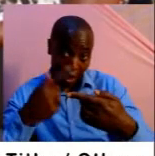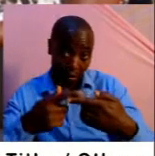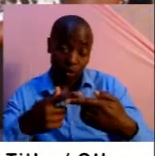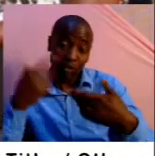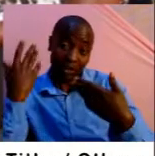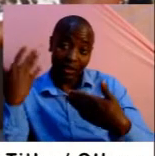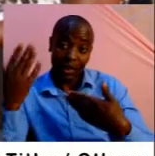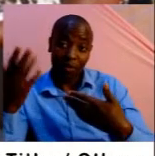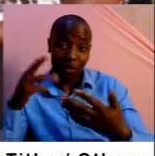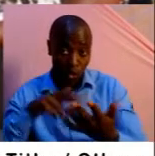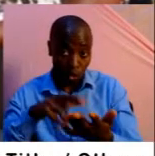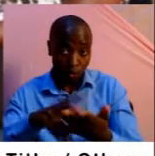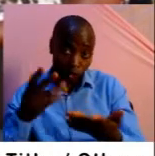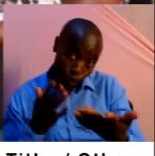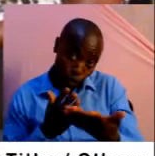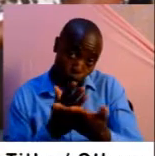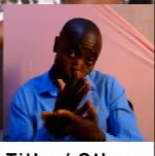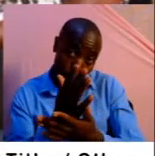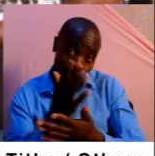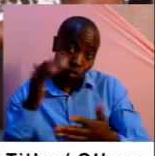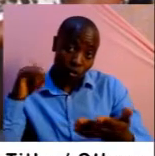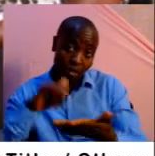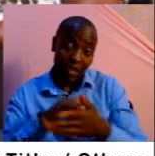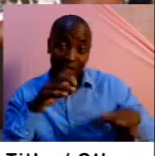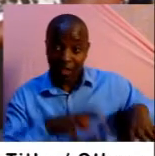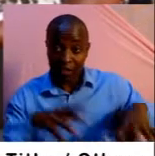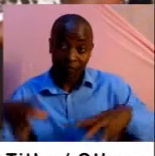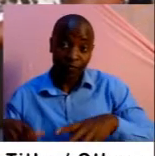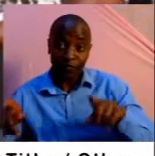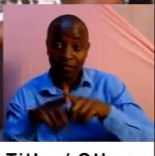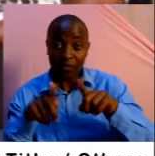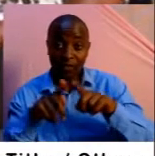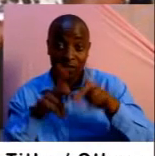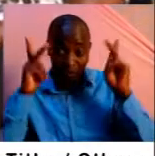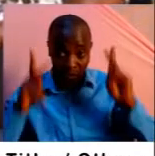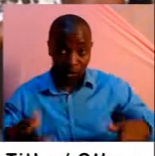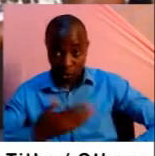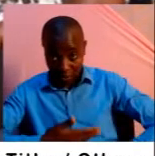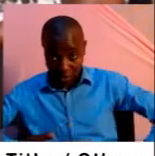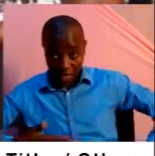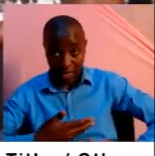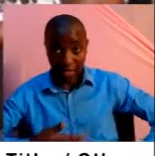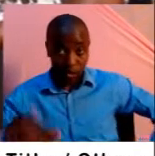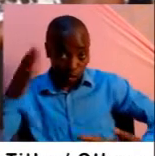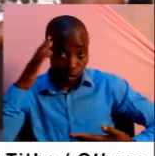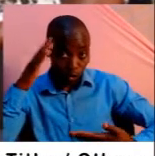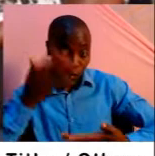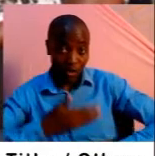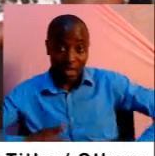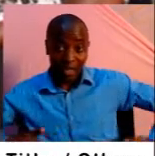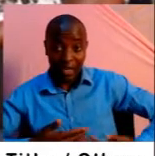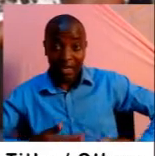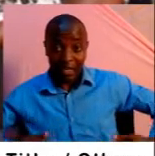to walk through it, through the hardship. You know, you're hungry, you have the hunger